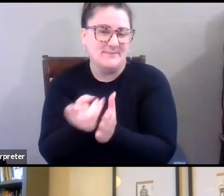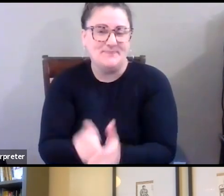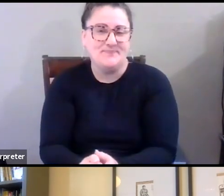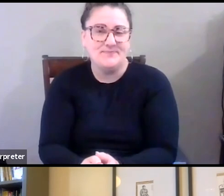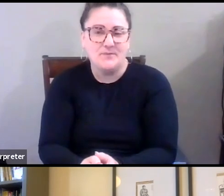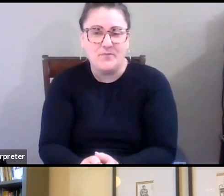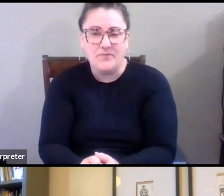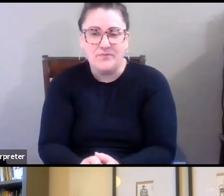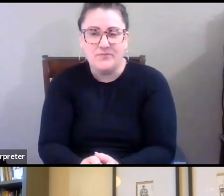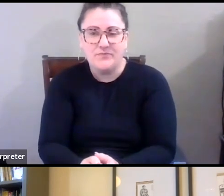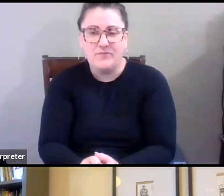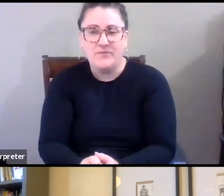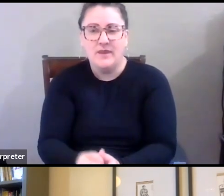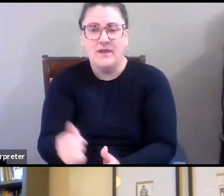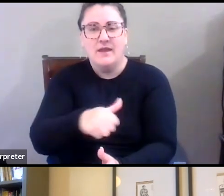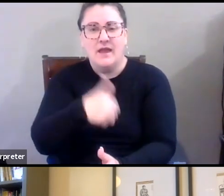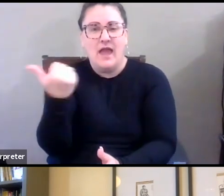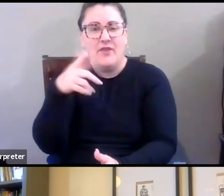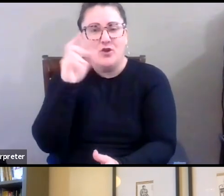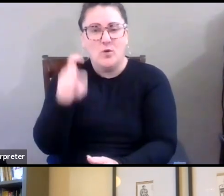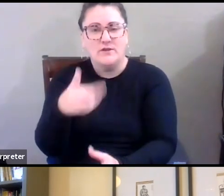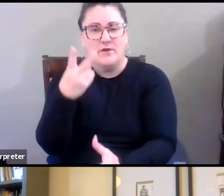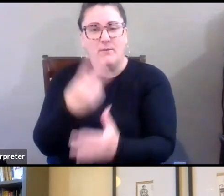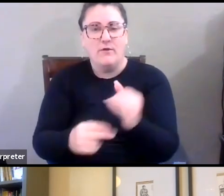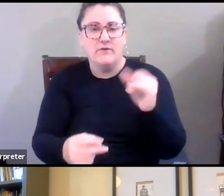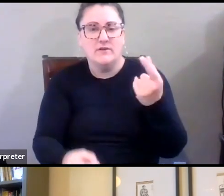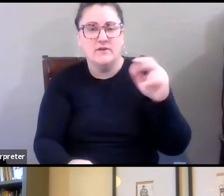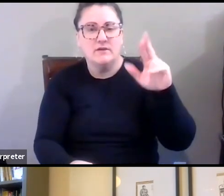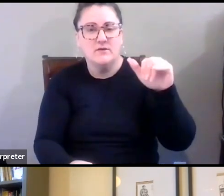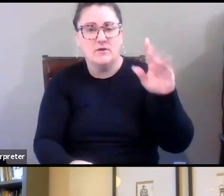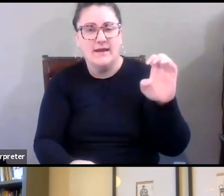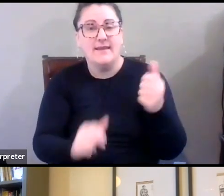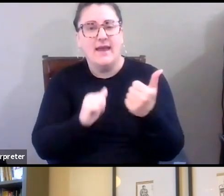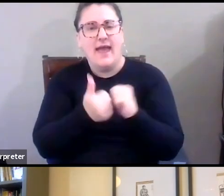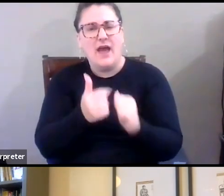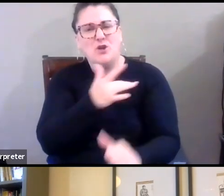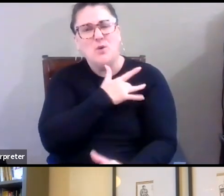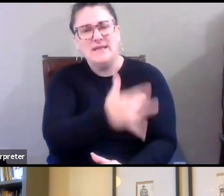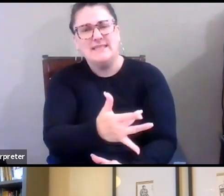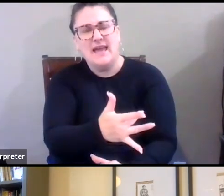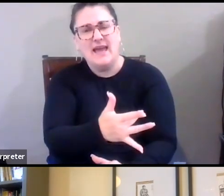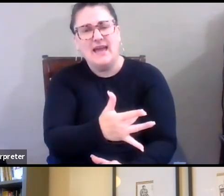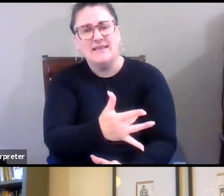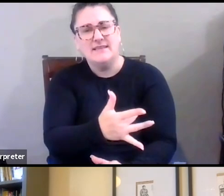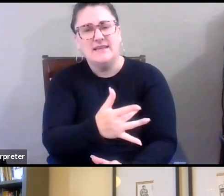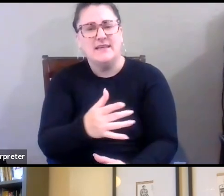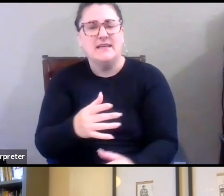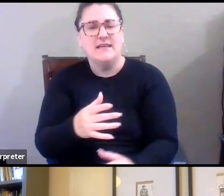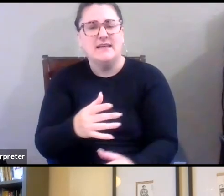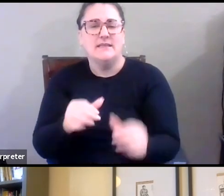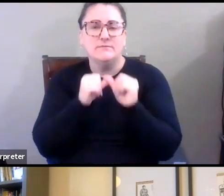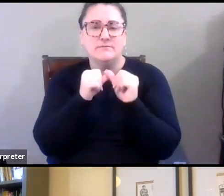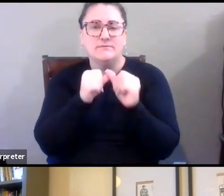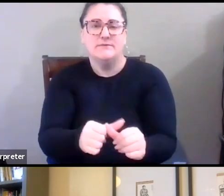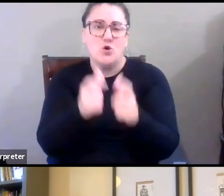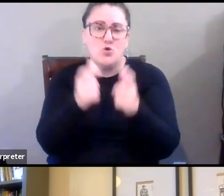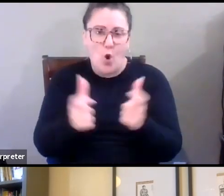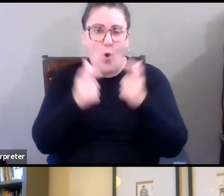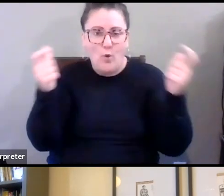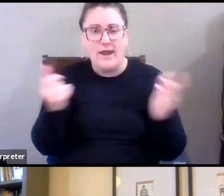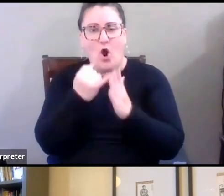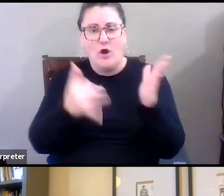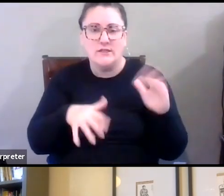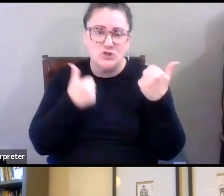have another question for you both from Grace. How do you intend to keep growing as artists? In what ways do you keep